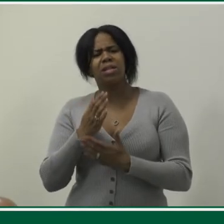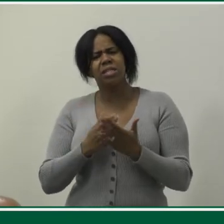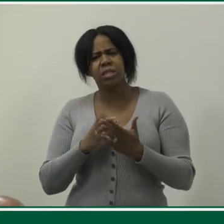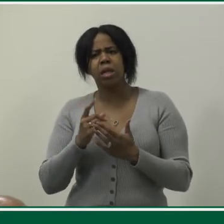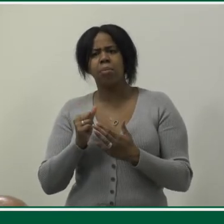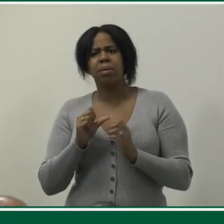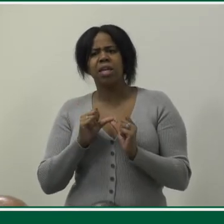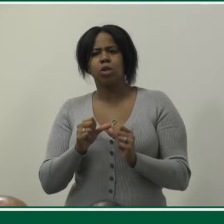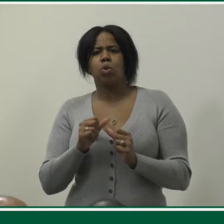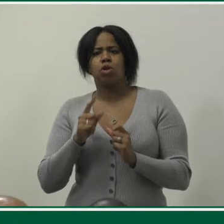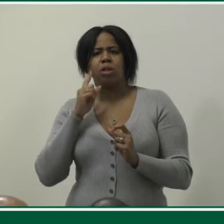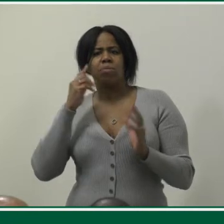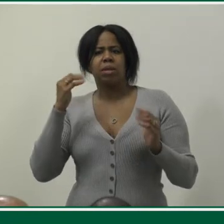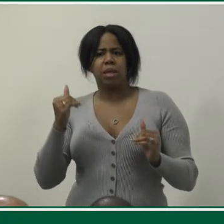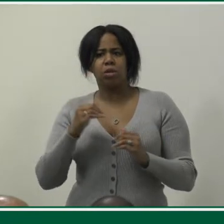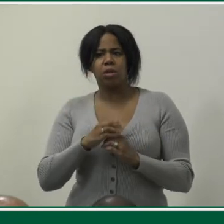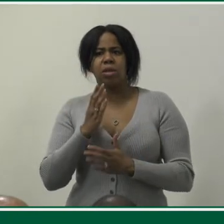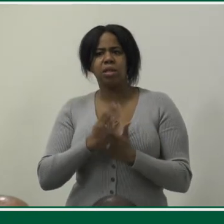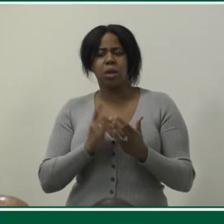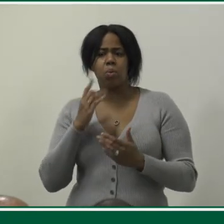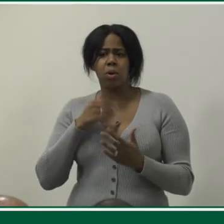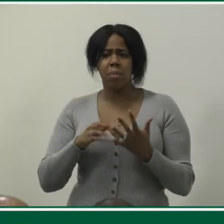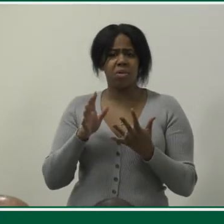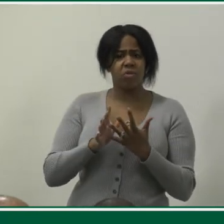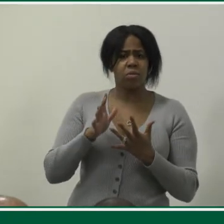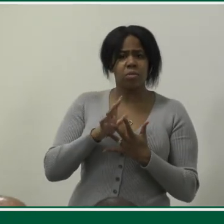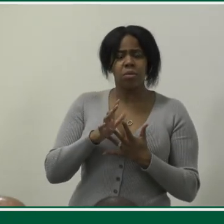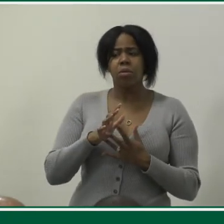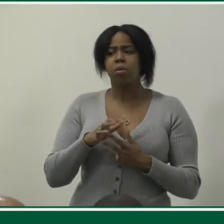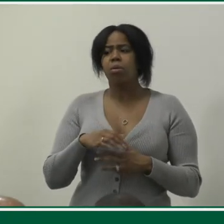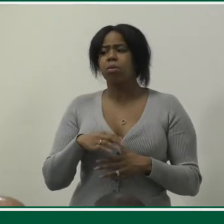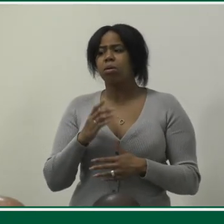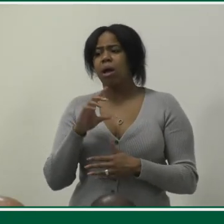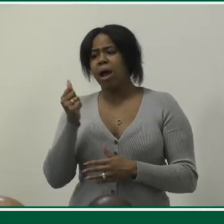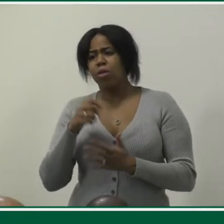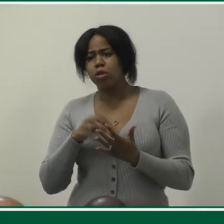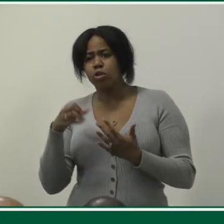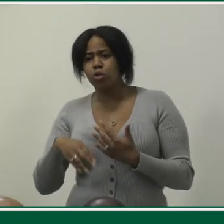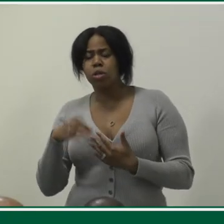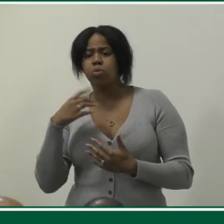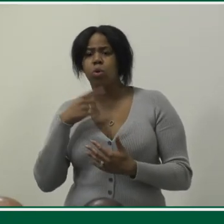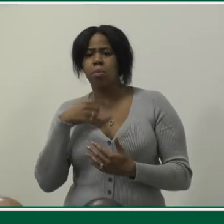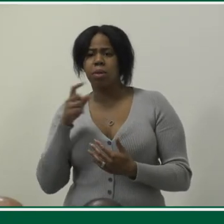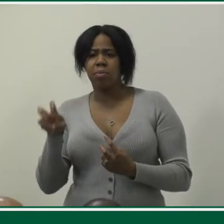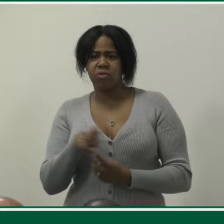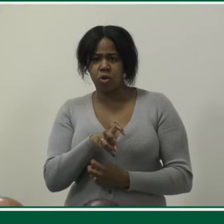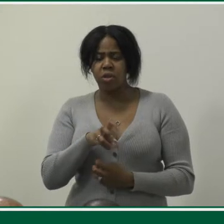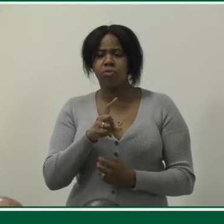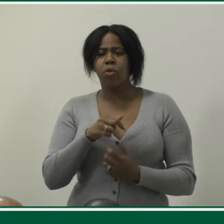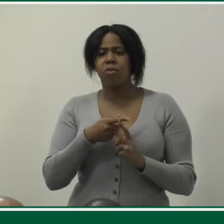expectations. So some students will come in as frosh. Other students will come in having transferred from a community college